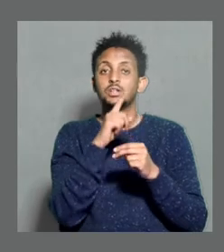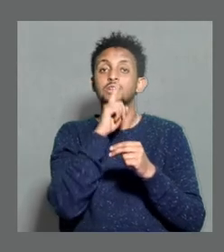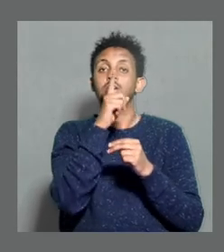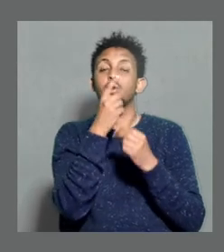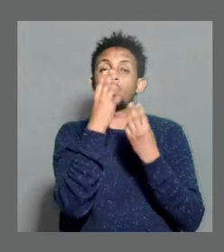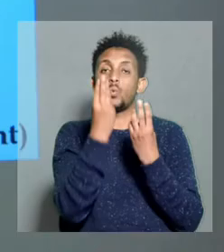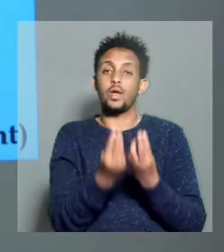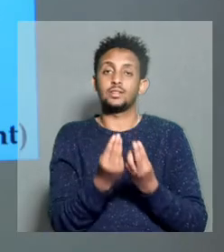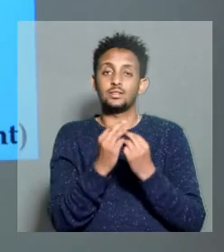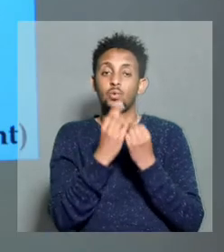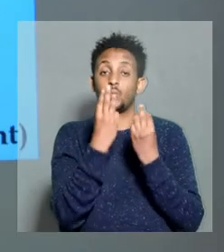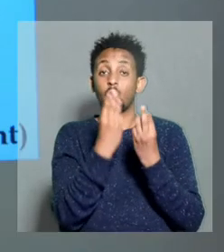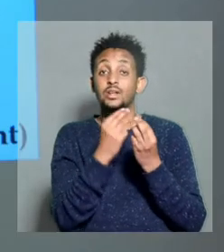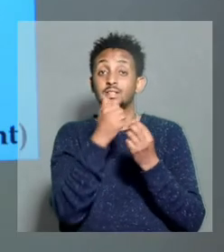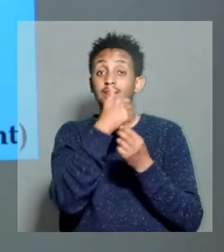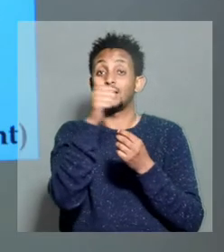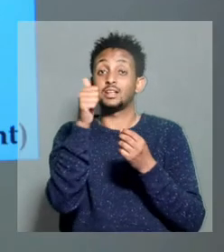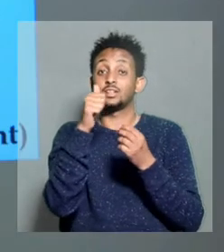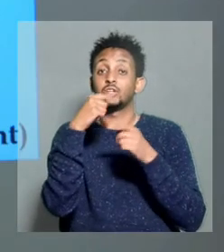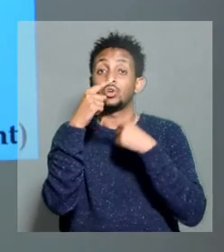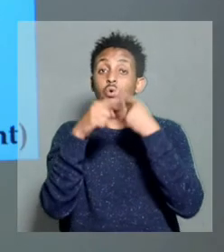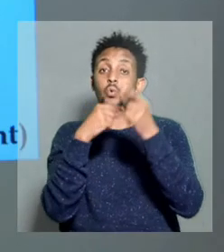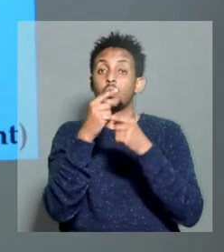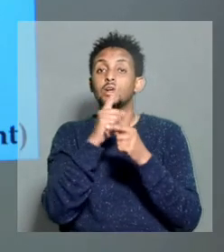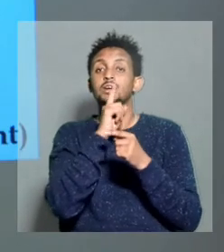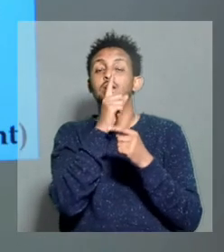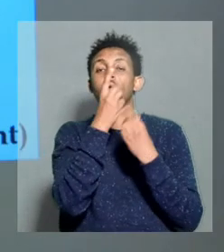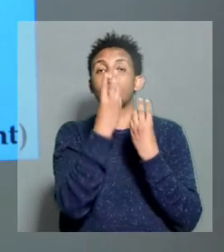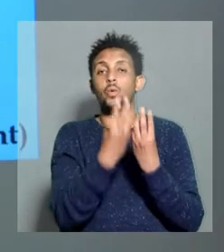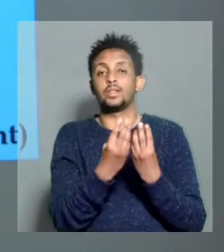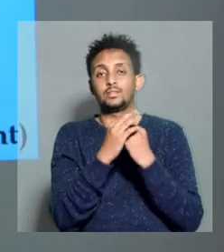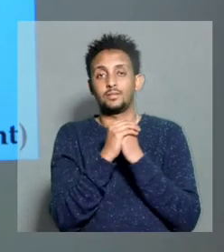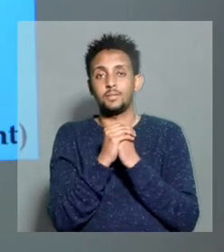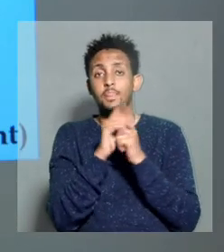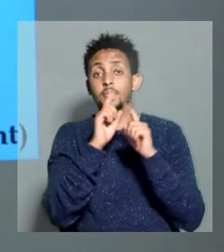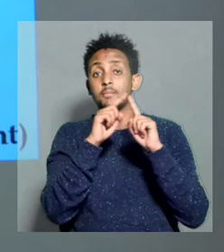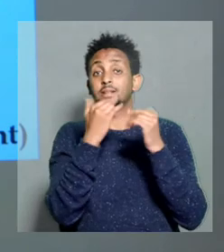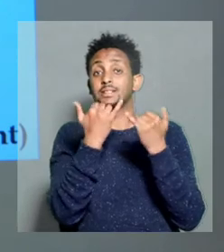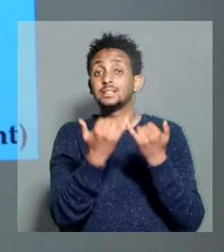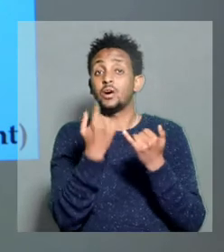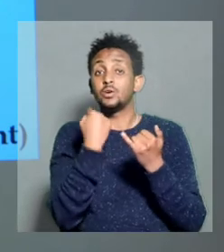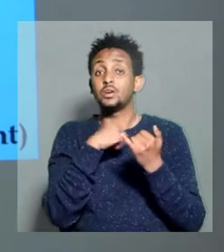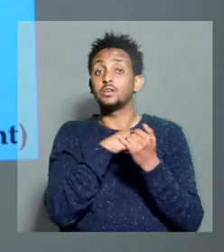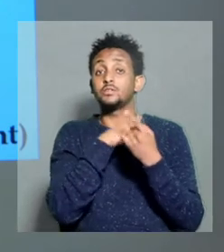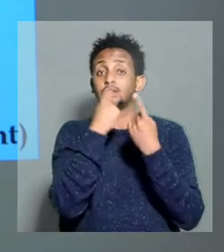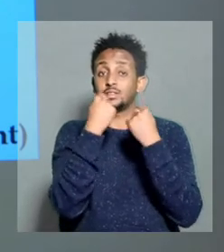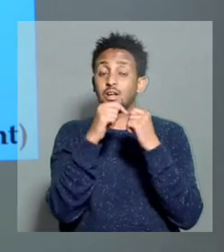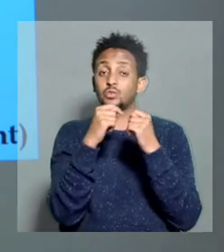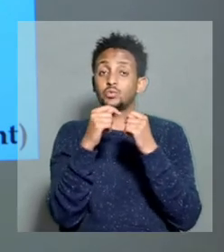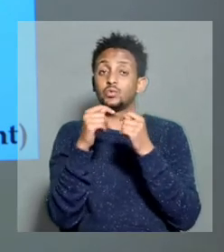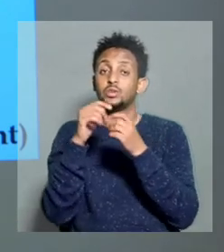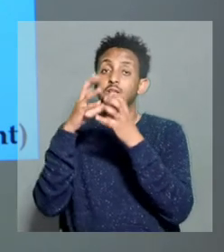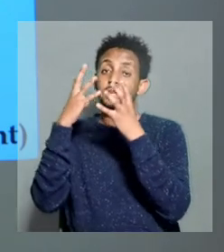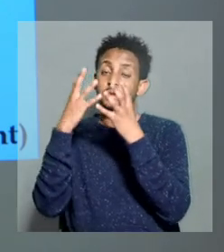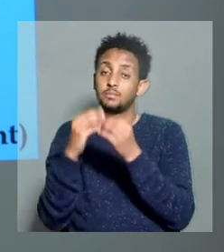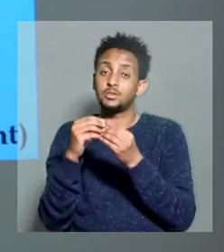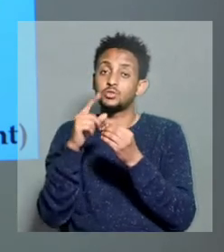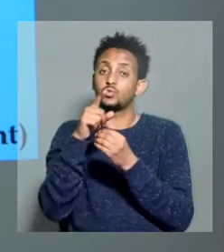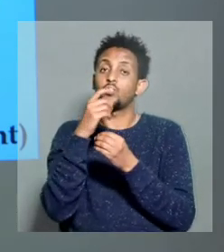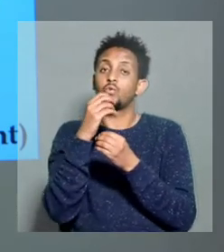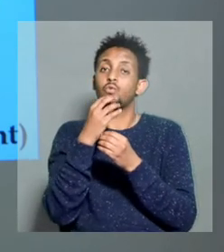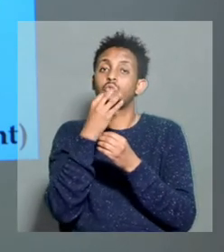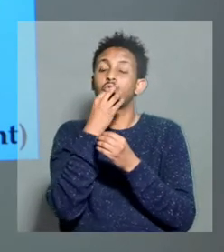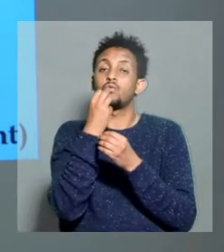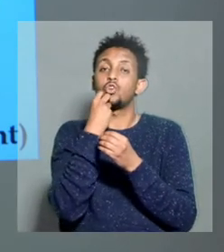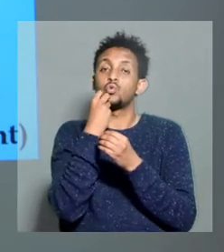weight. Real weight. Weight in air is known to be real weight. But now, if you are trying to immerse this into a fluid